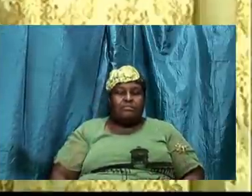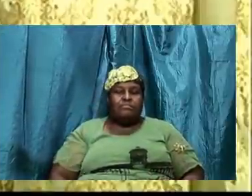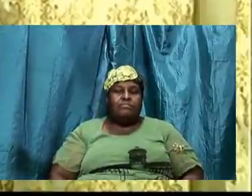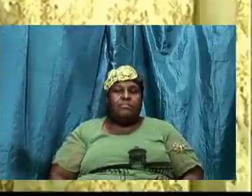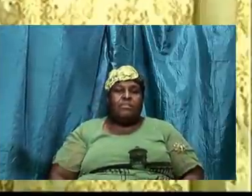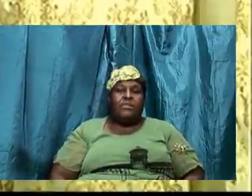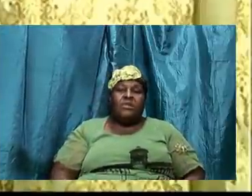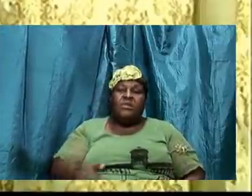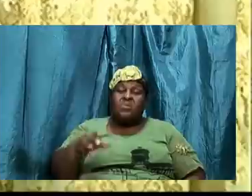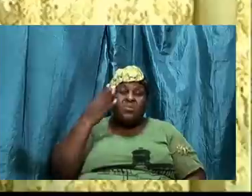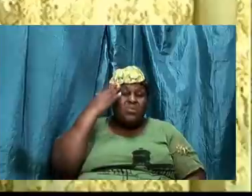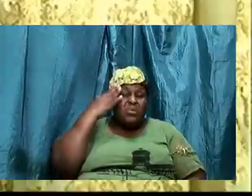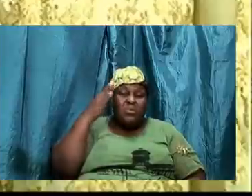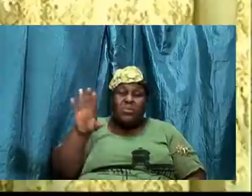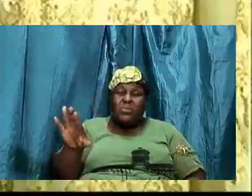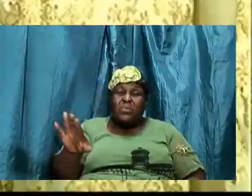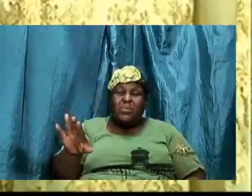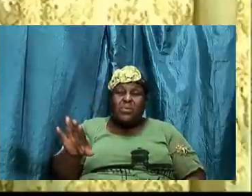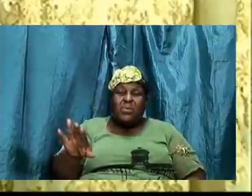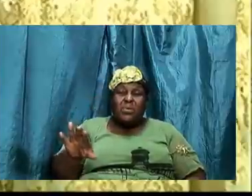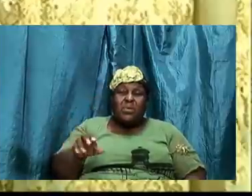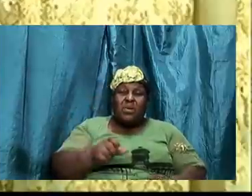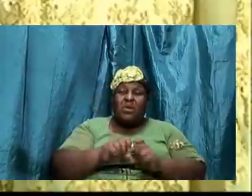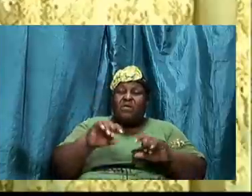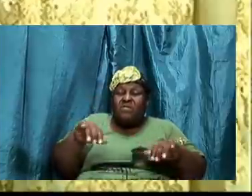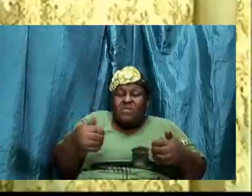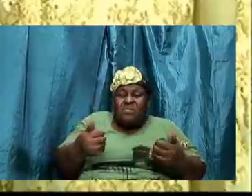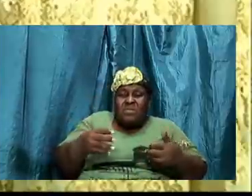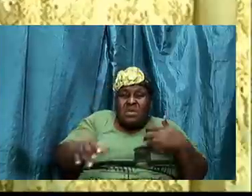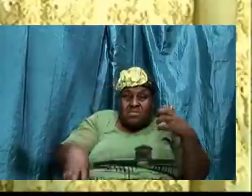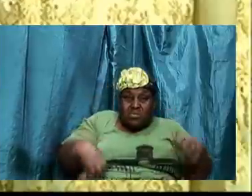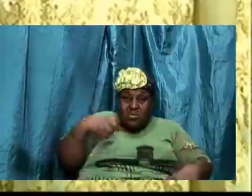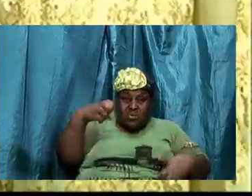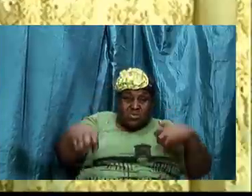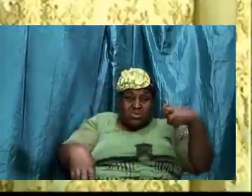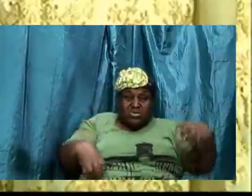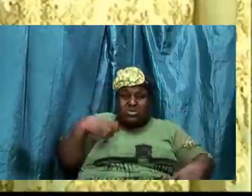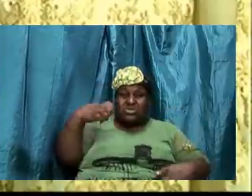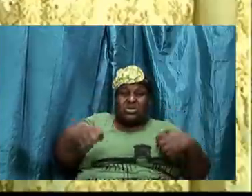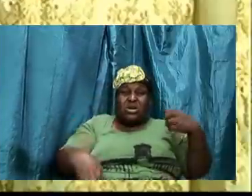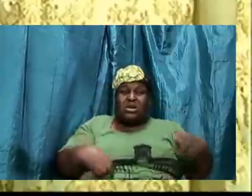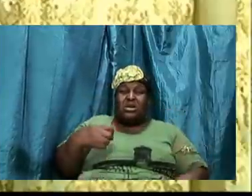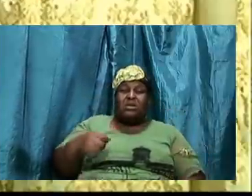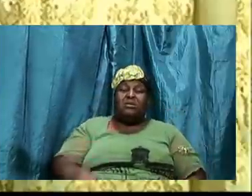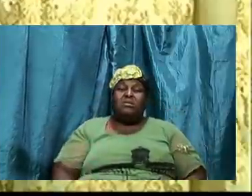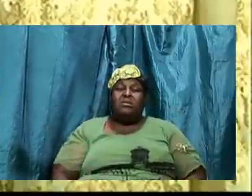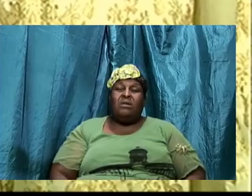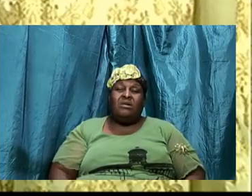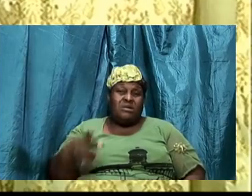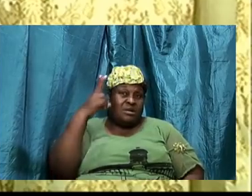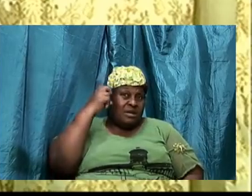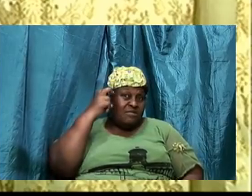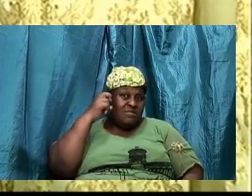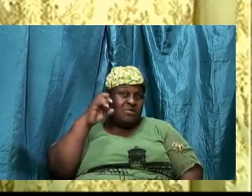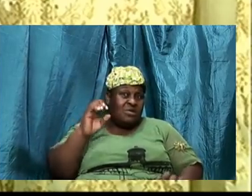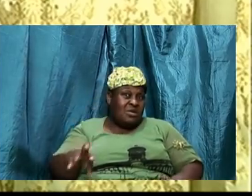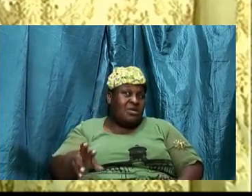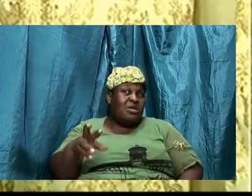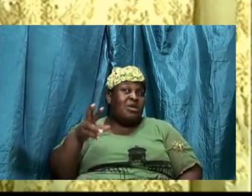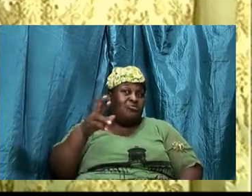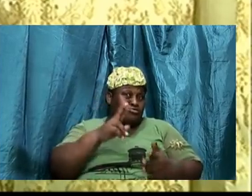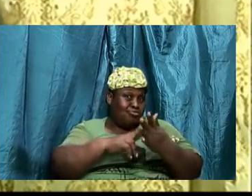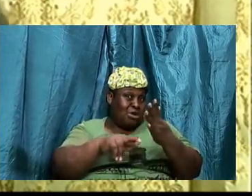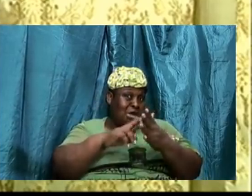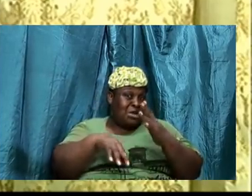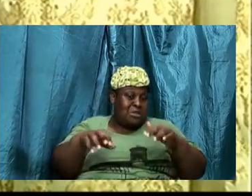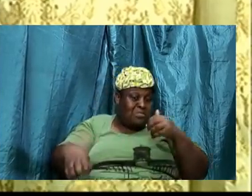You are not aware because of now the emotions. And him can read that too. I know that right now,